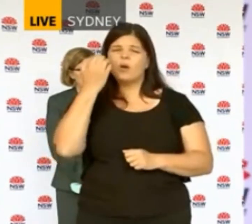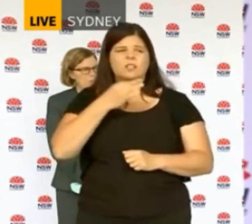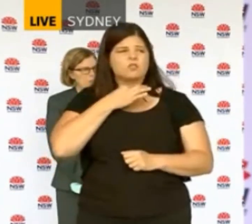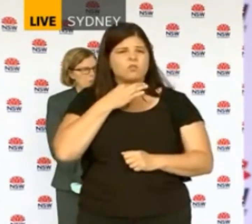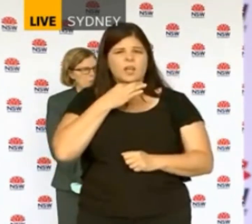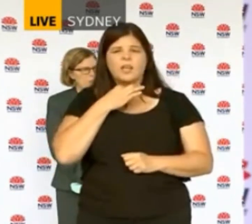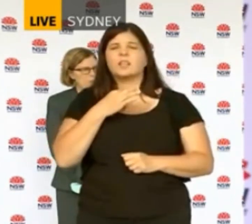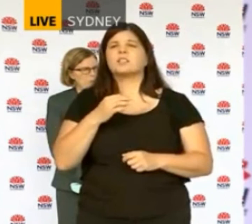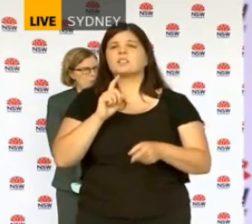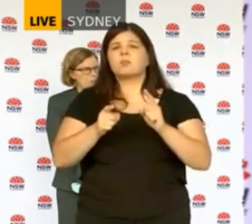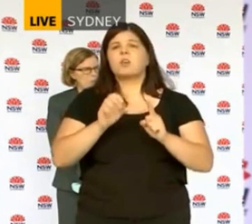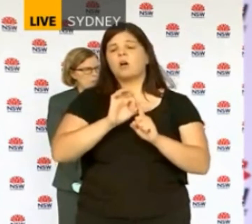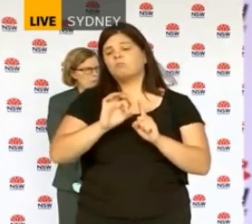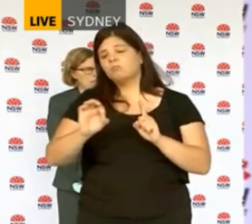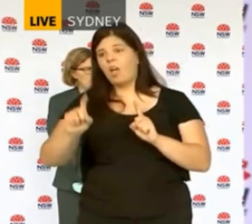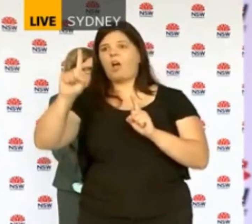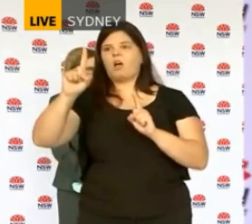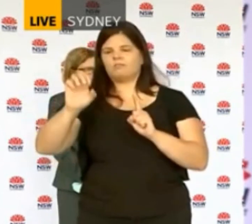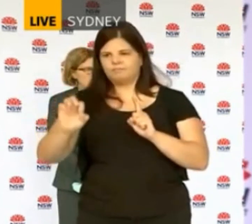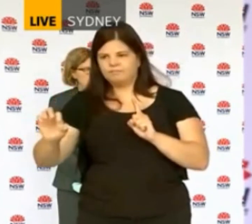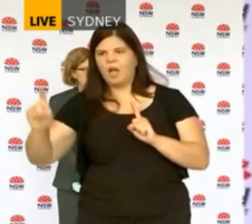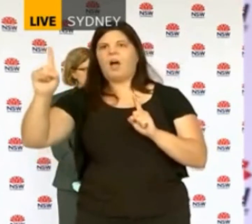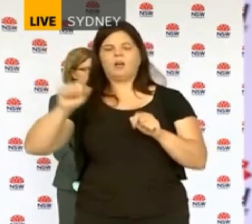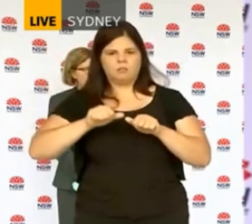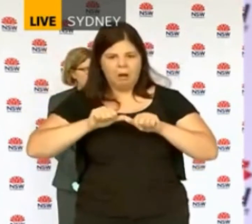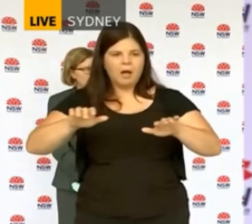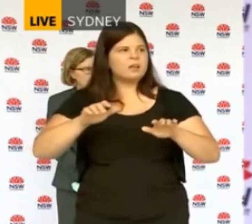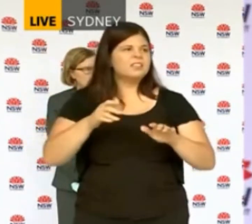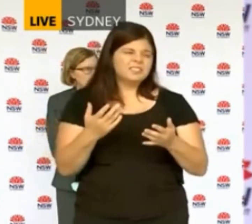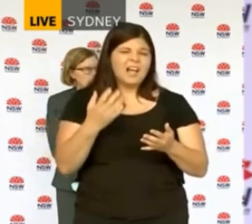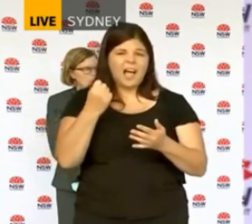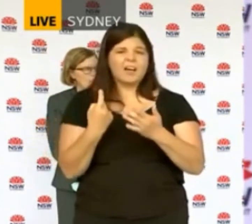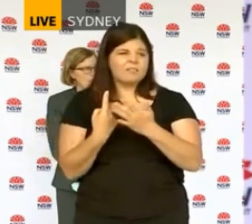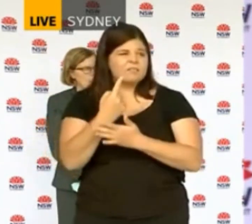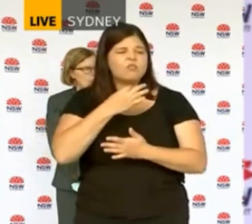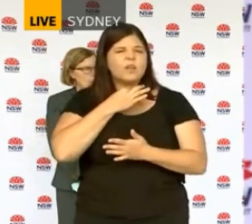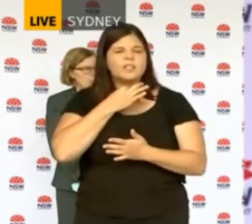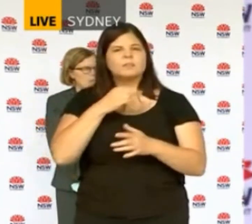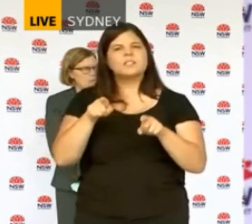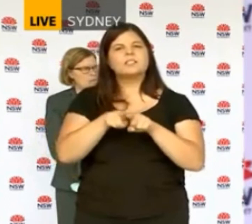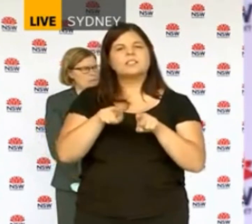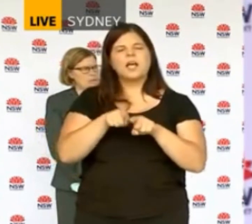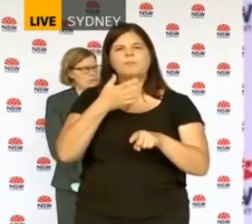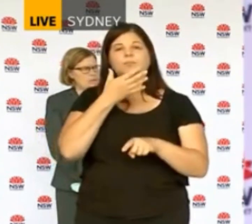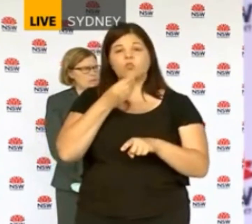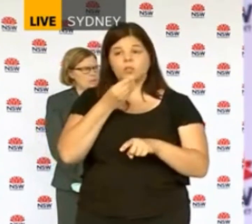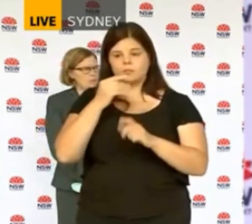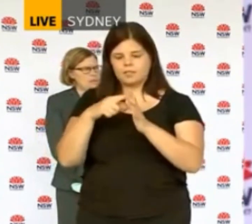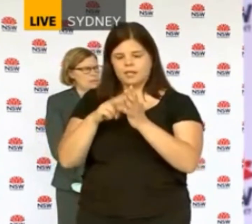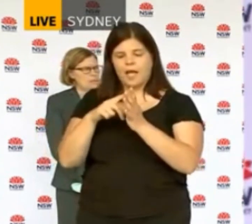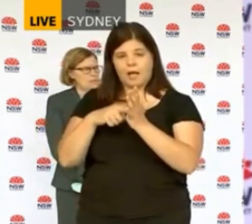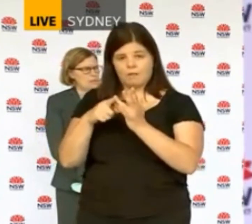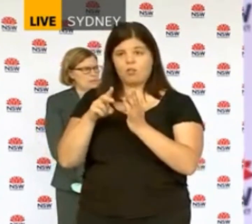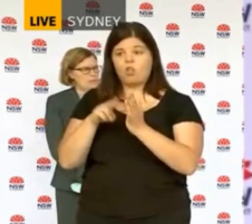always going to be a chance that things may go astray. But just like we did over Christmas, when the Avalon cluster appeared,